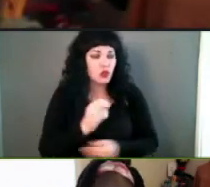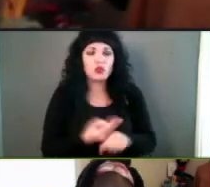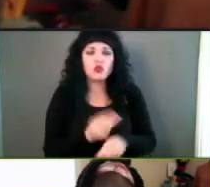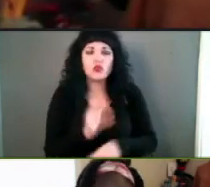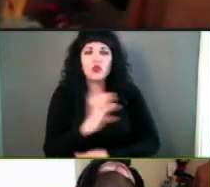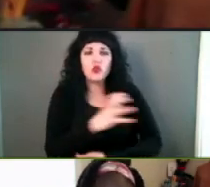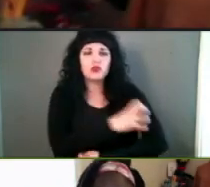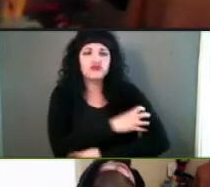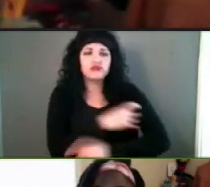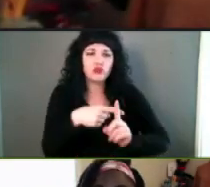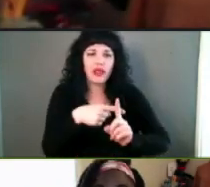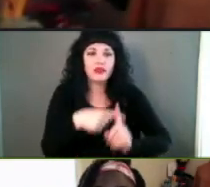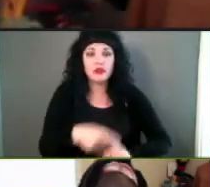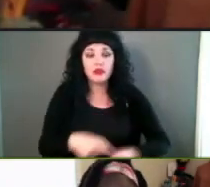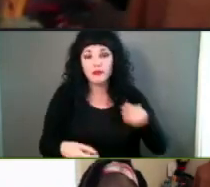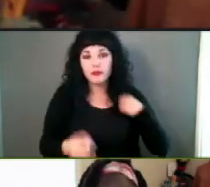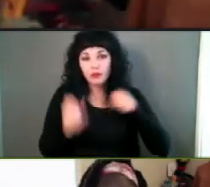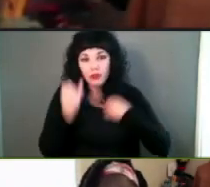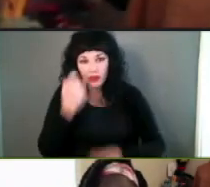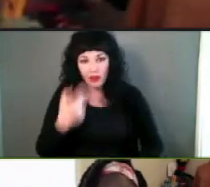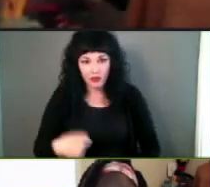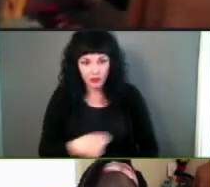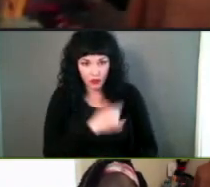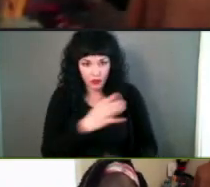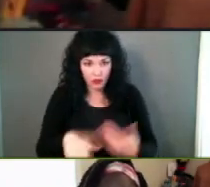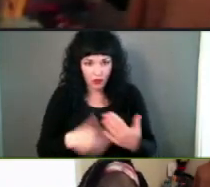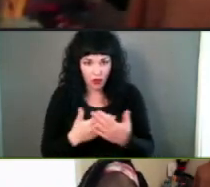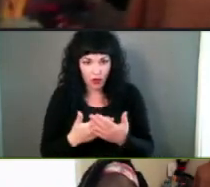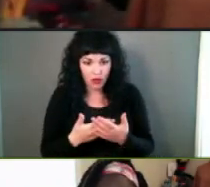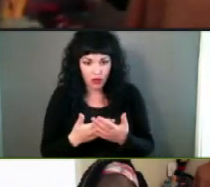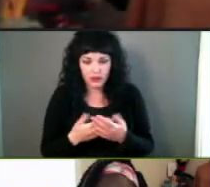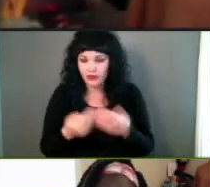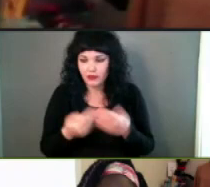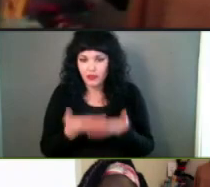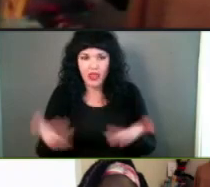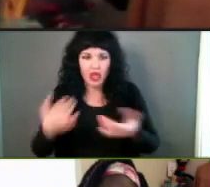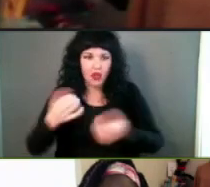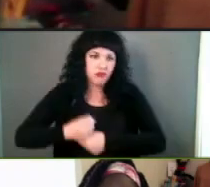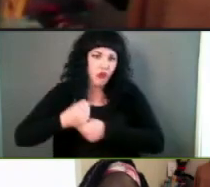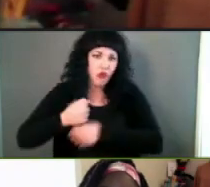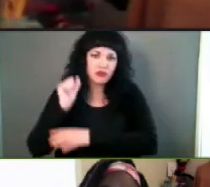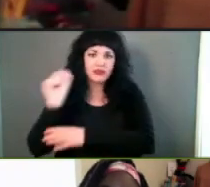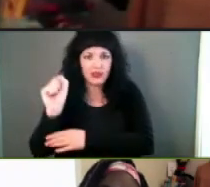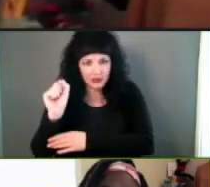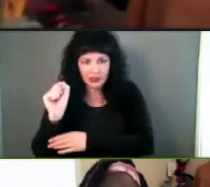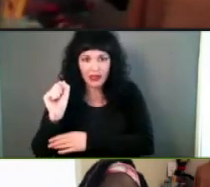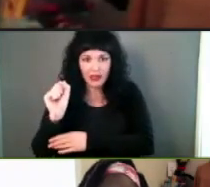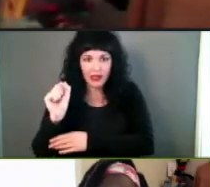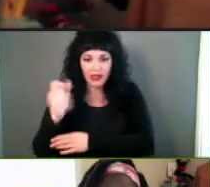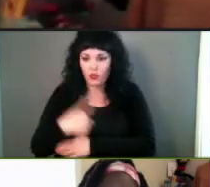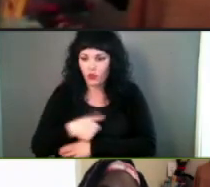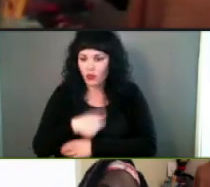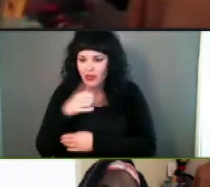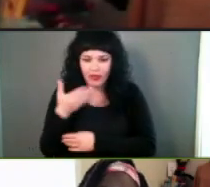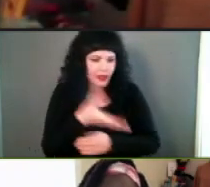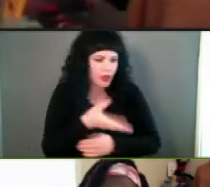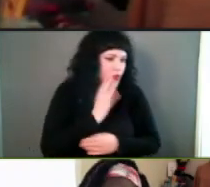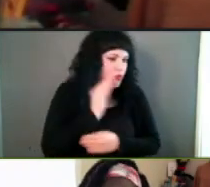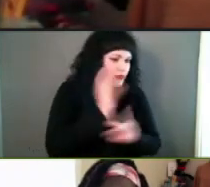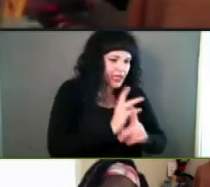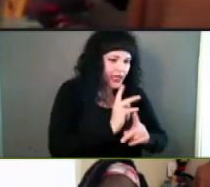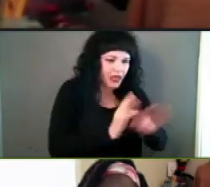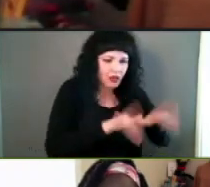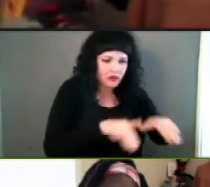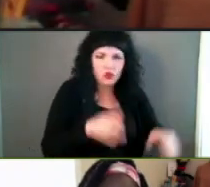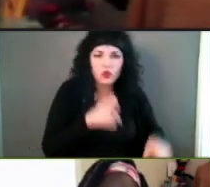bail us out? If we all lay down our lives, who will be left to tell our story? As a Black mother raising Black